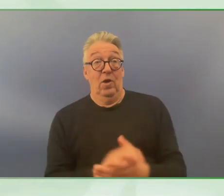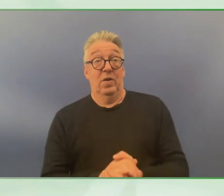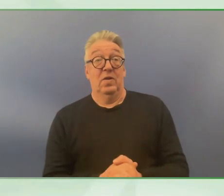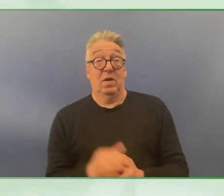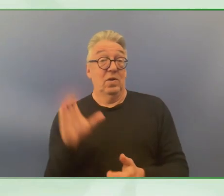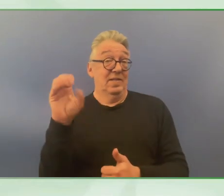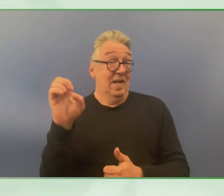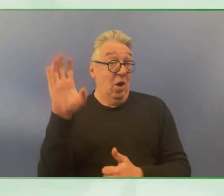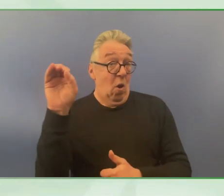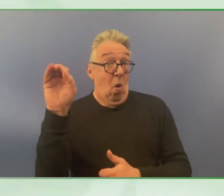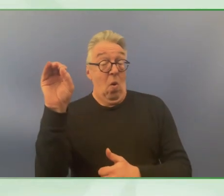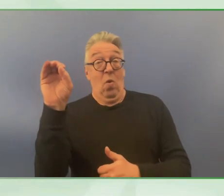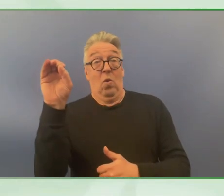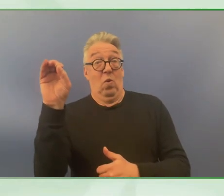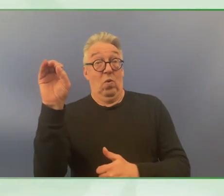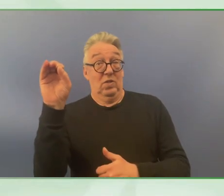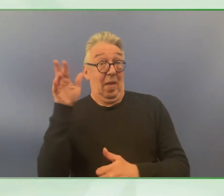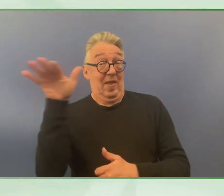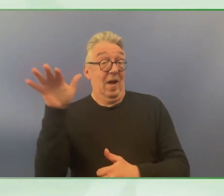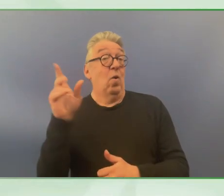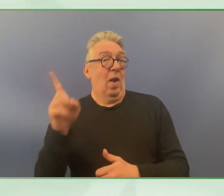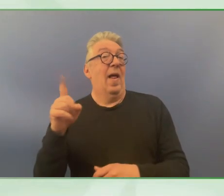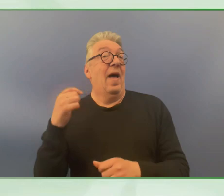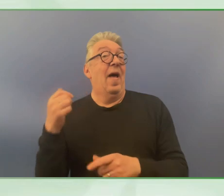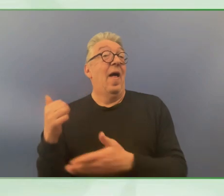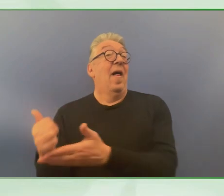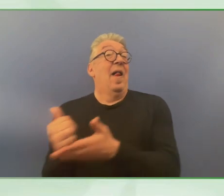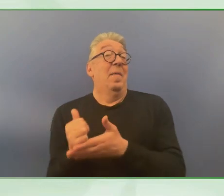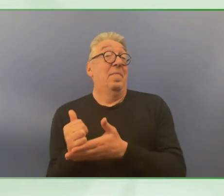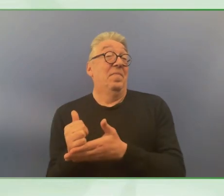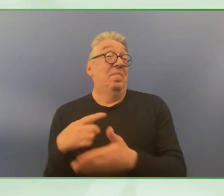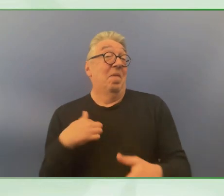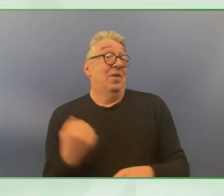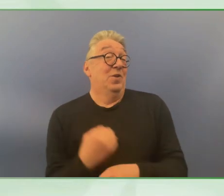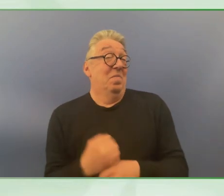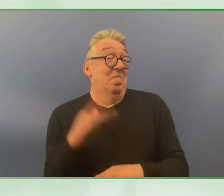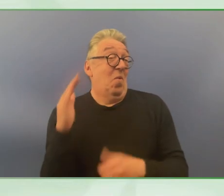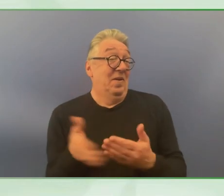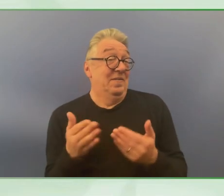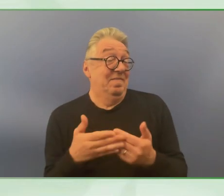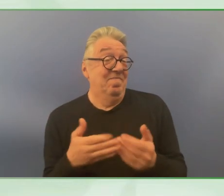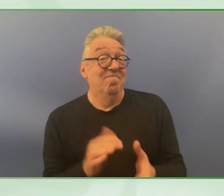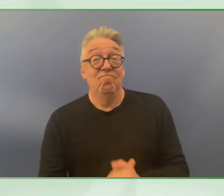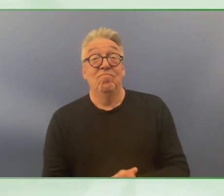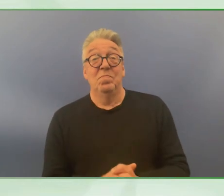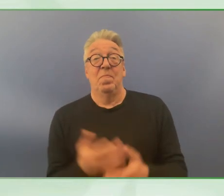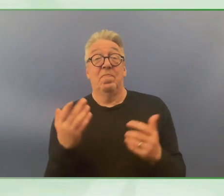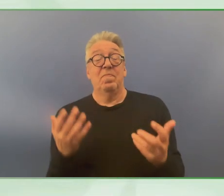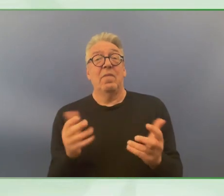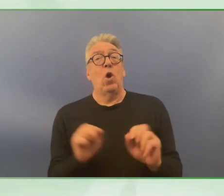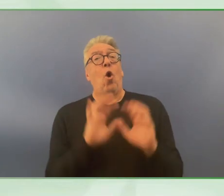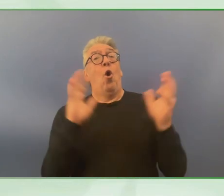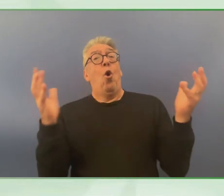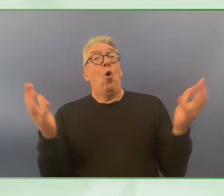really creates a ripple effect, also makes my job a lot easier, because having a global owner on a specific